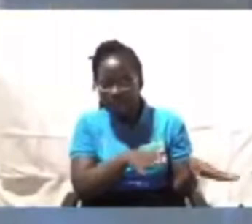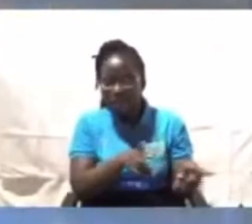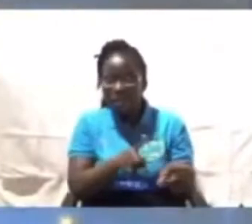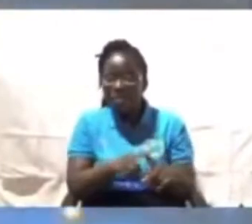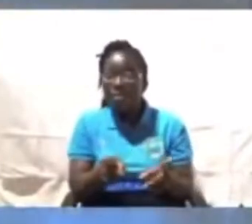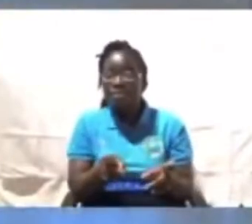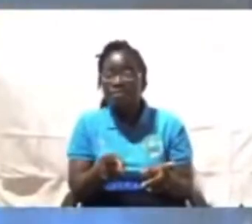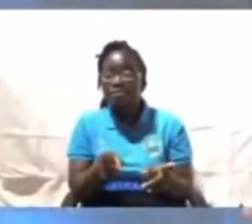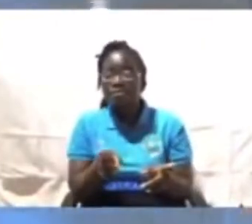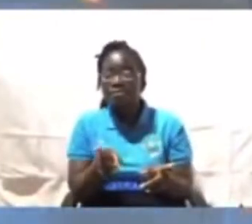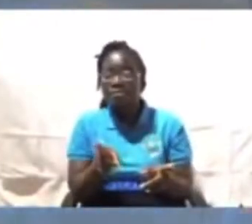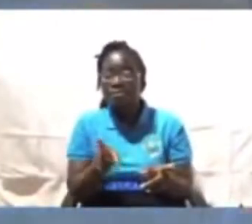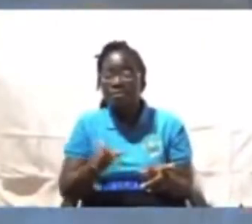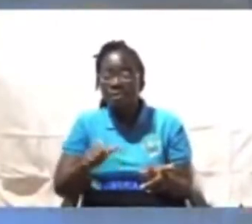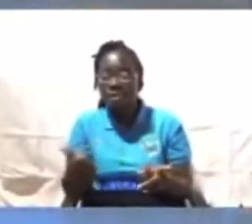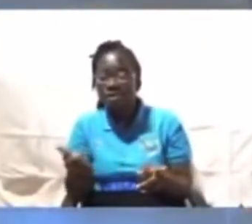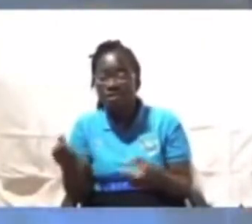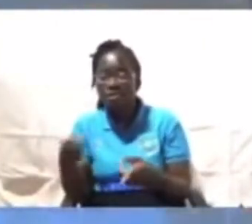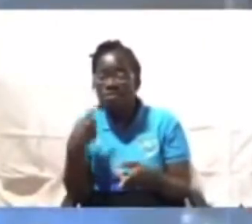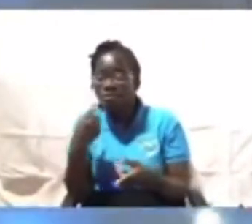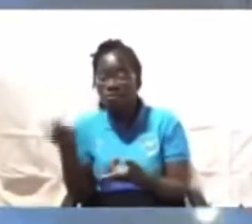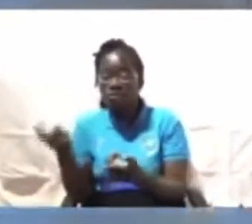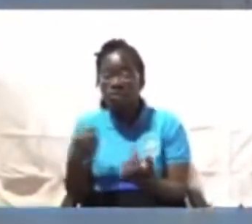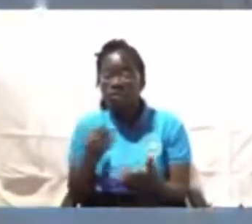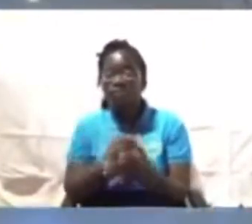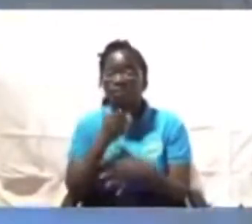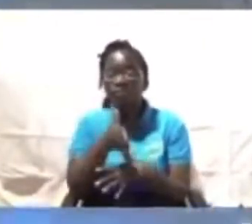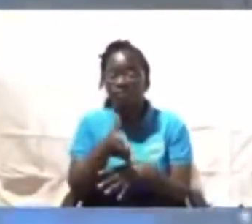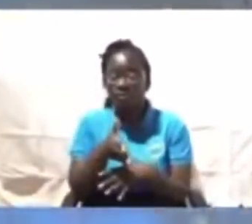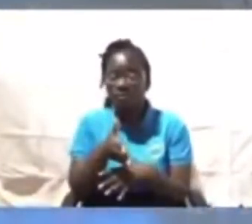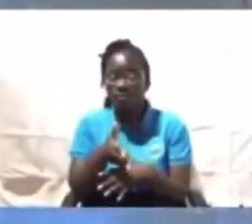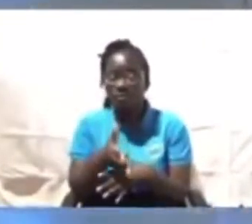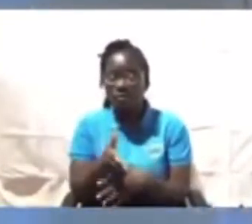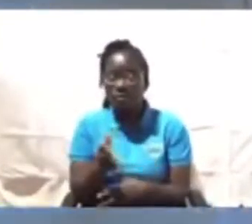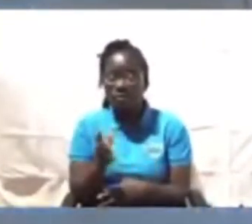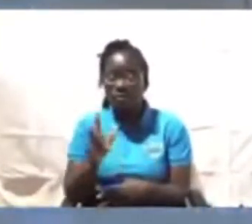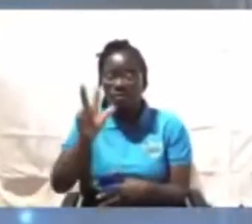2 years 3 years enti ni awokwa okoya me